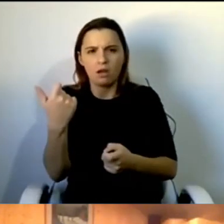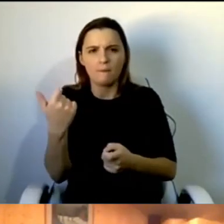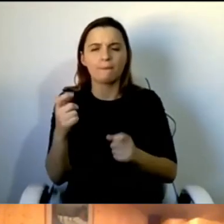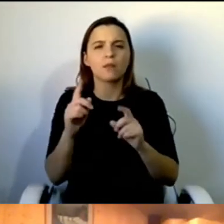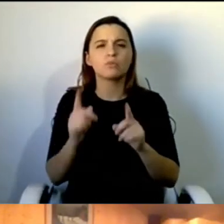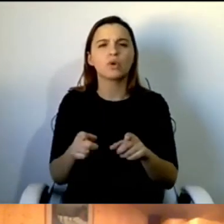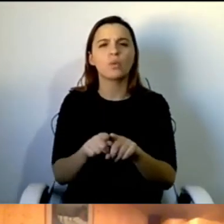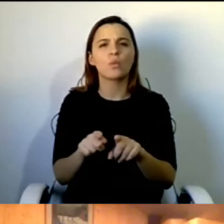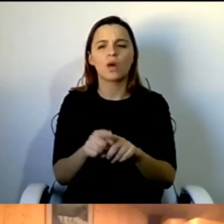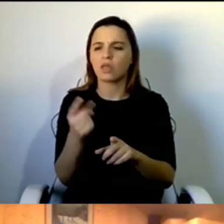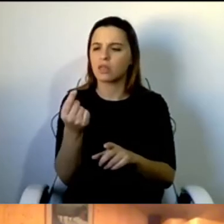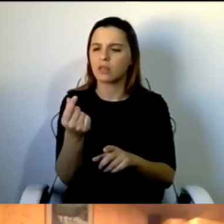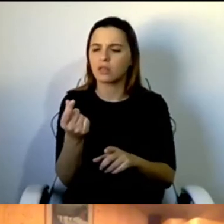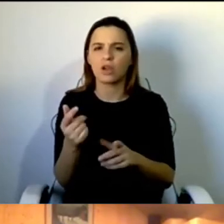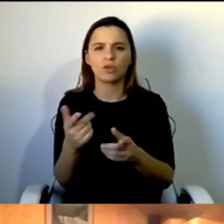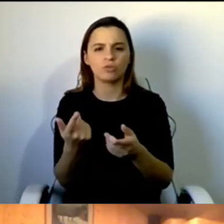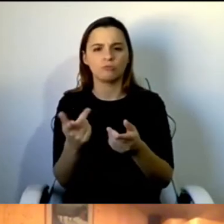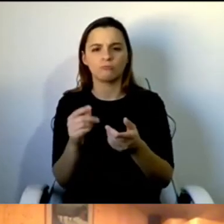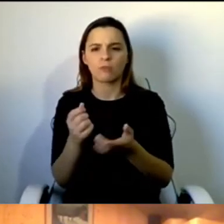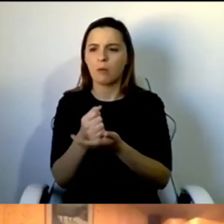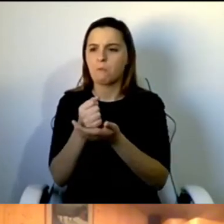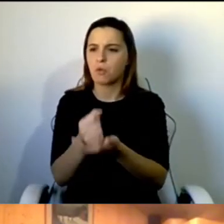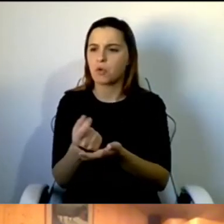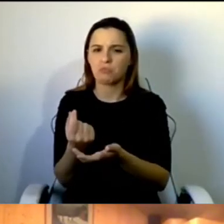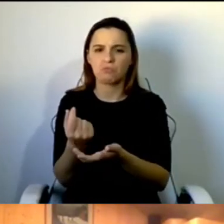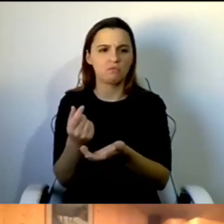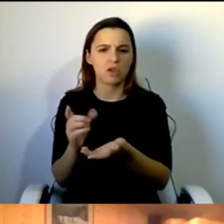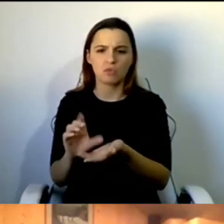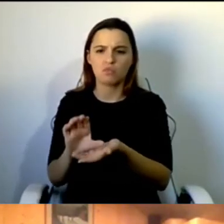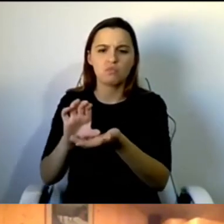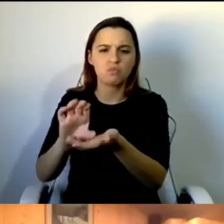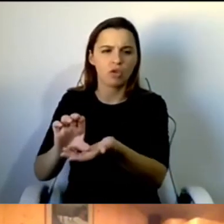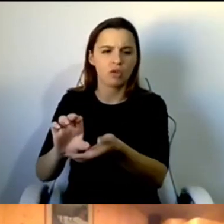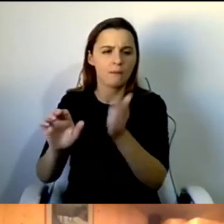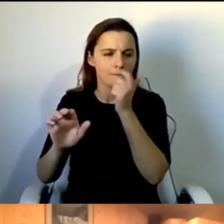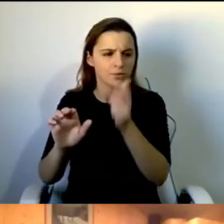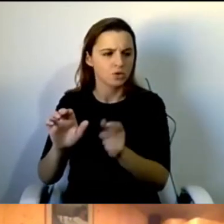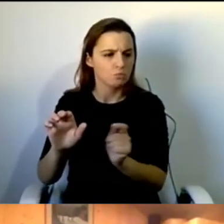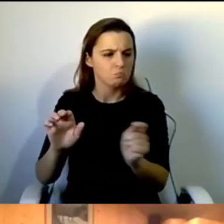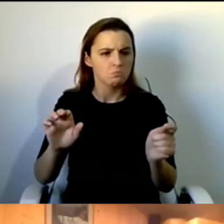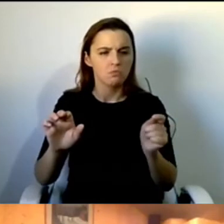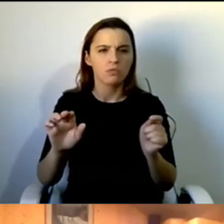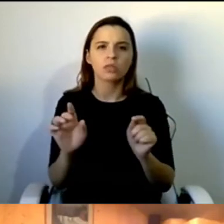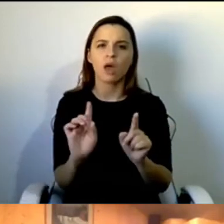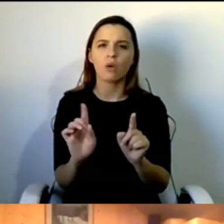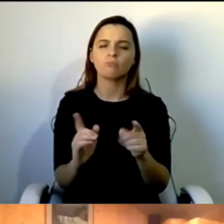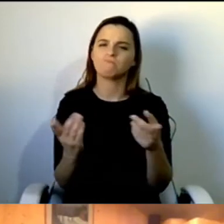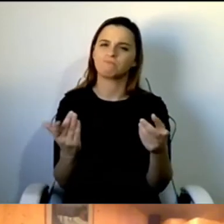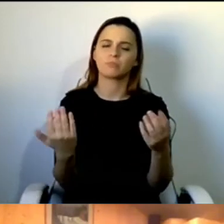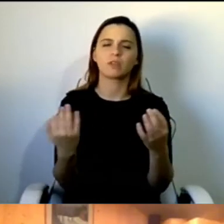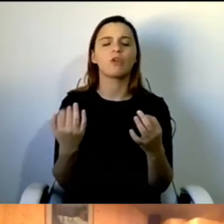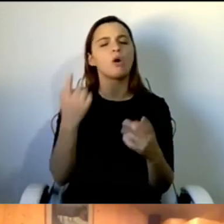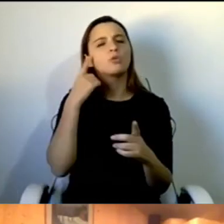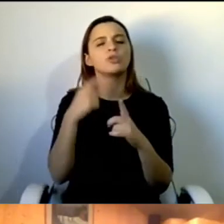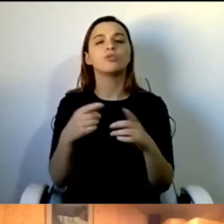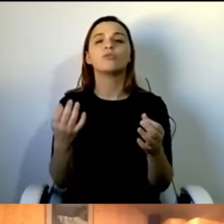to kind of have an organization that could apply for project money and got the project money for a